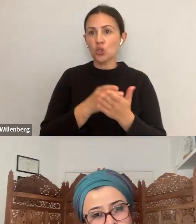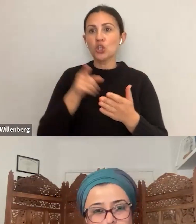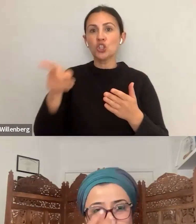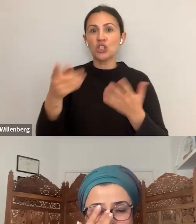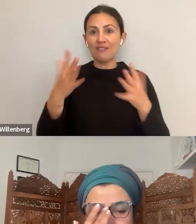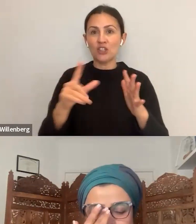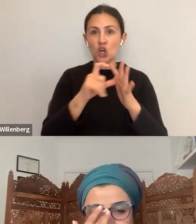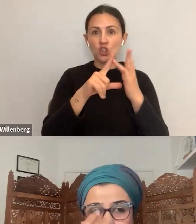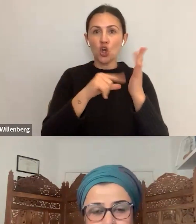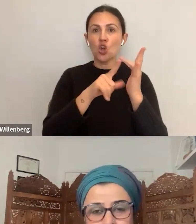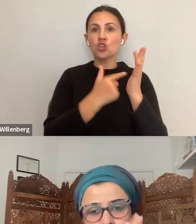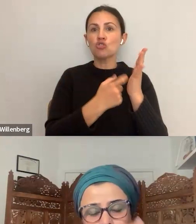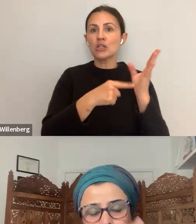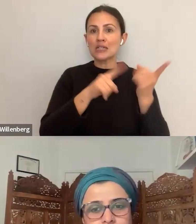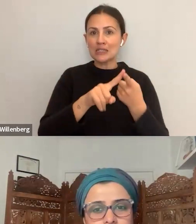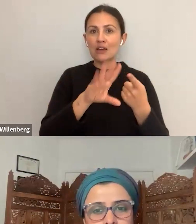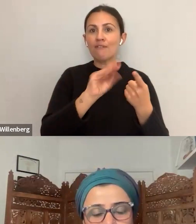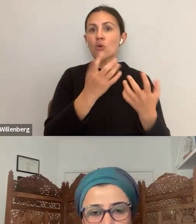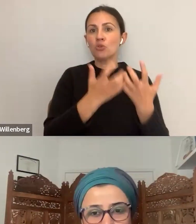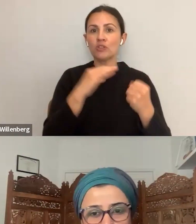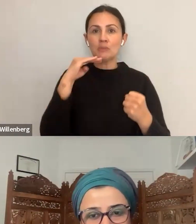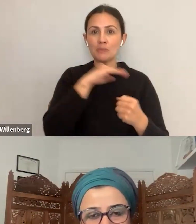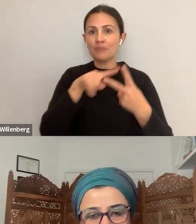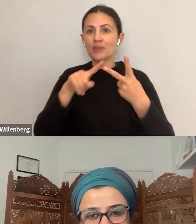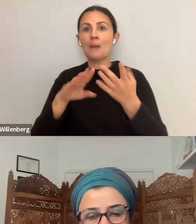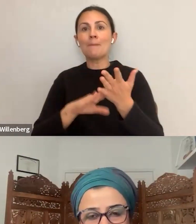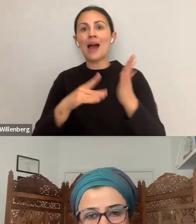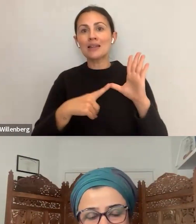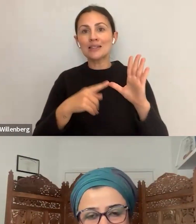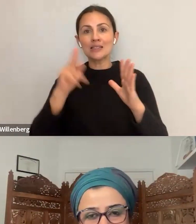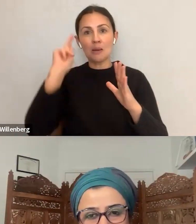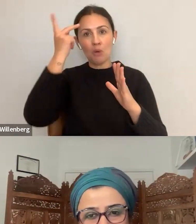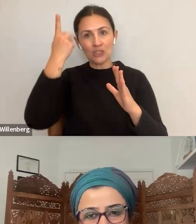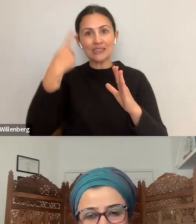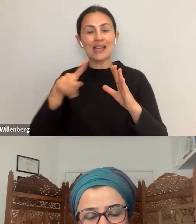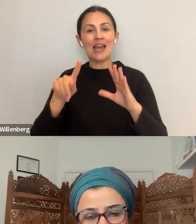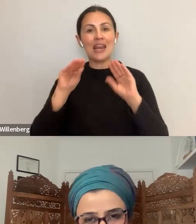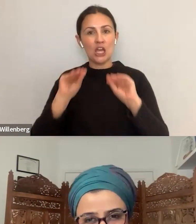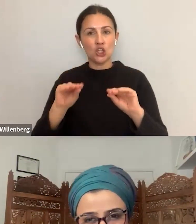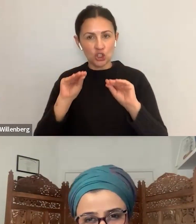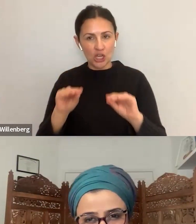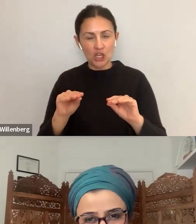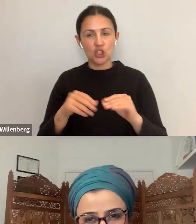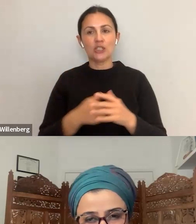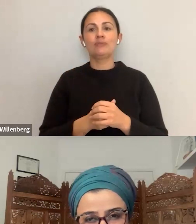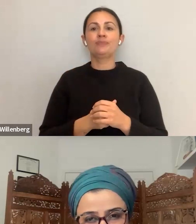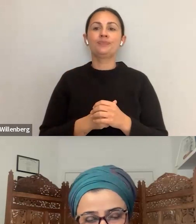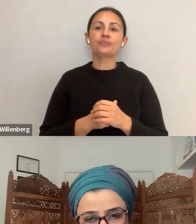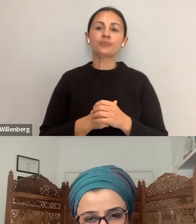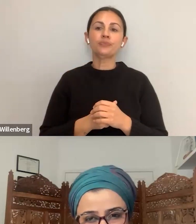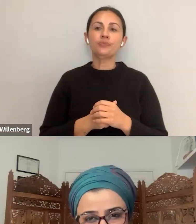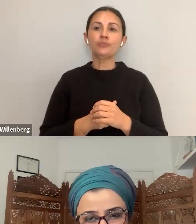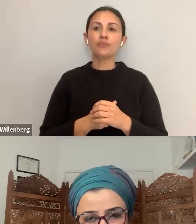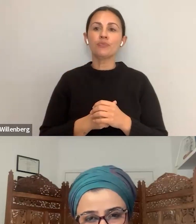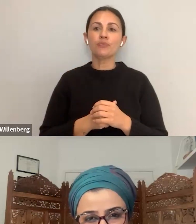from the University of Melbourne and a master's in politics and education from the University of Cambridge. The most